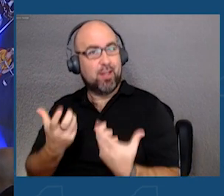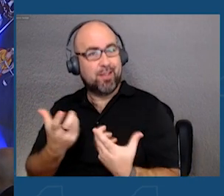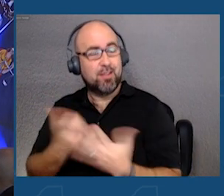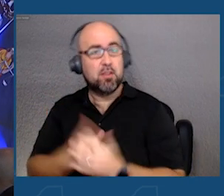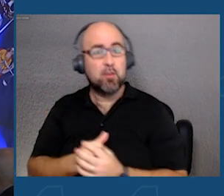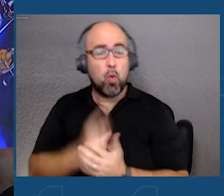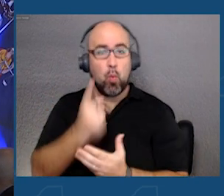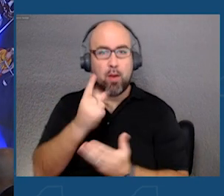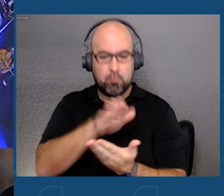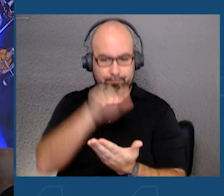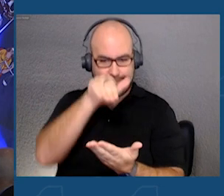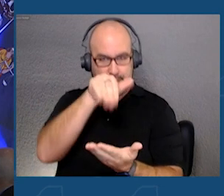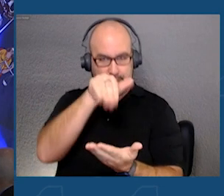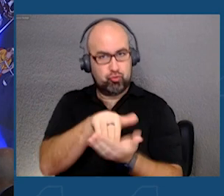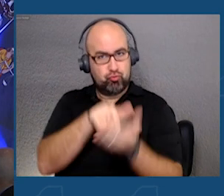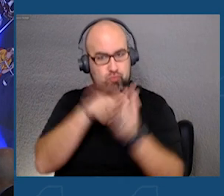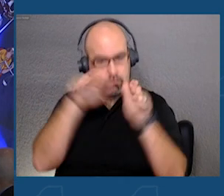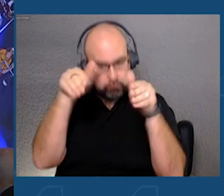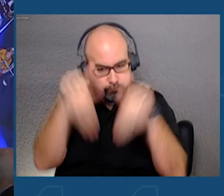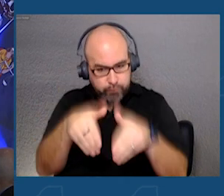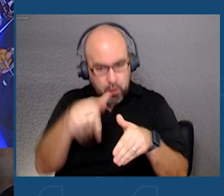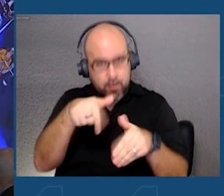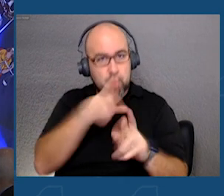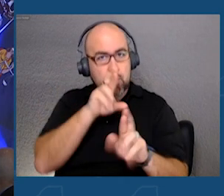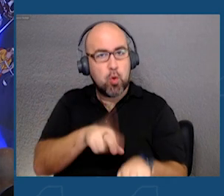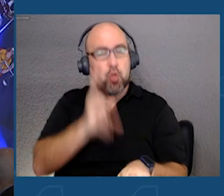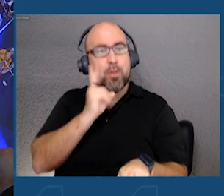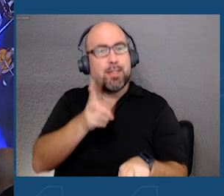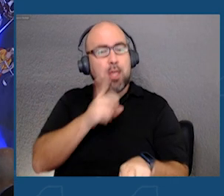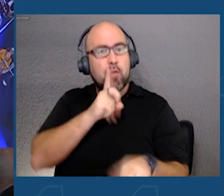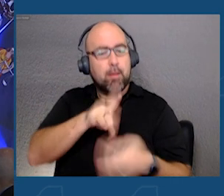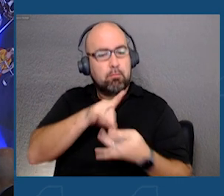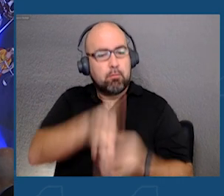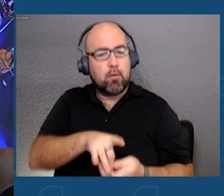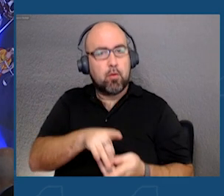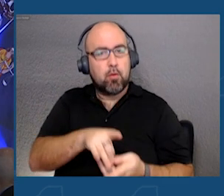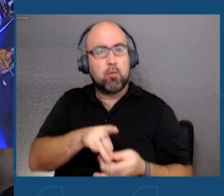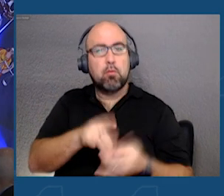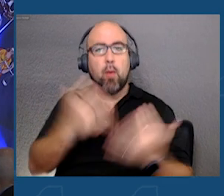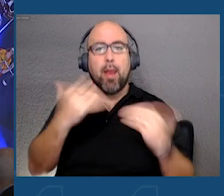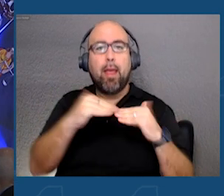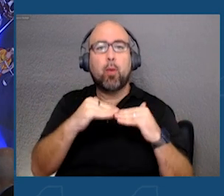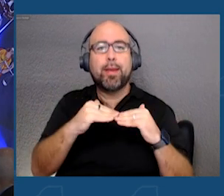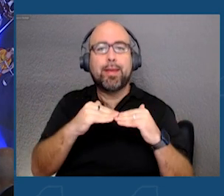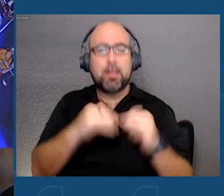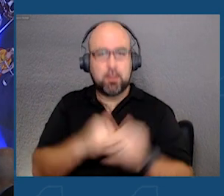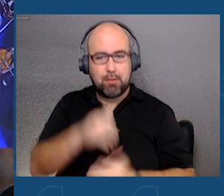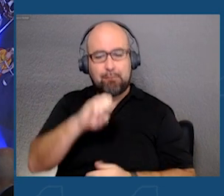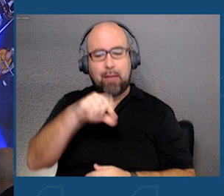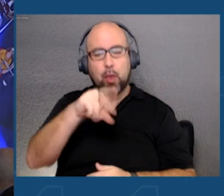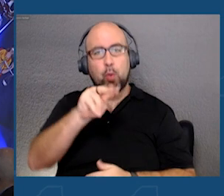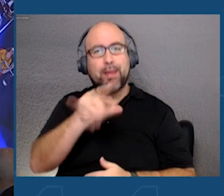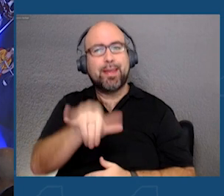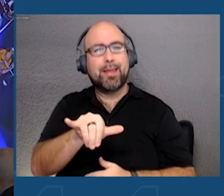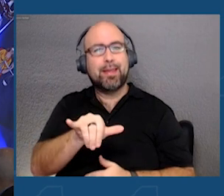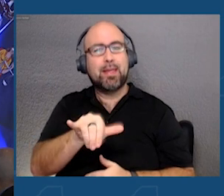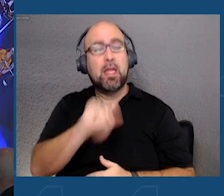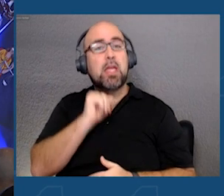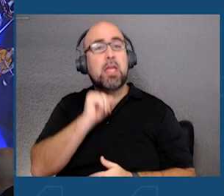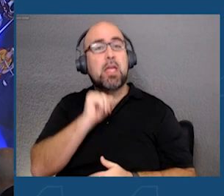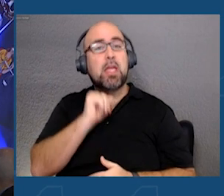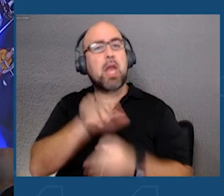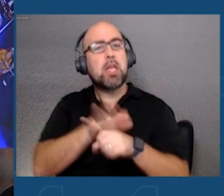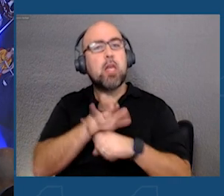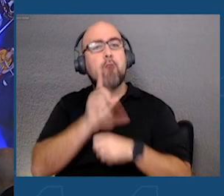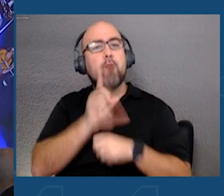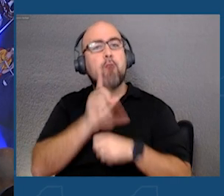this report, as you go see it, you see a real anchor in equity. It's not enough for us all to come back, for the economy to come back. We have to